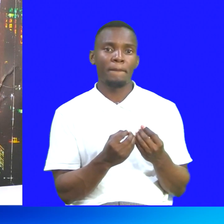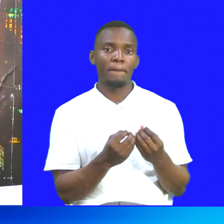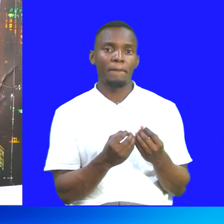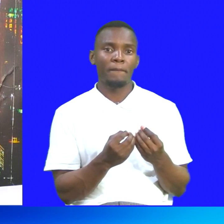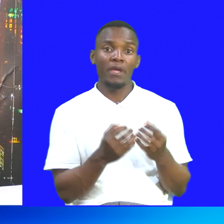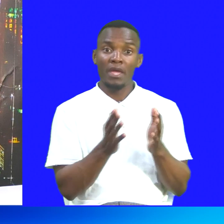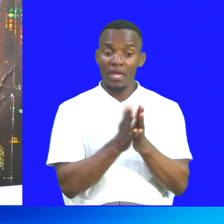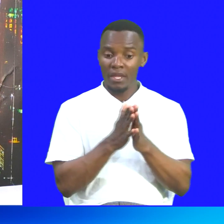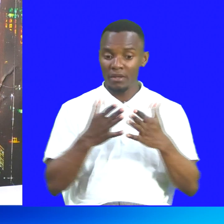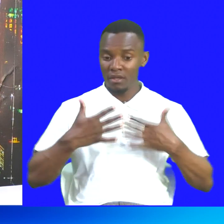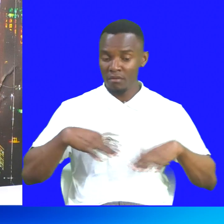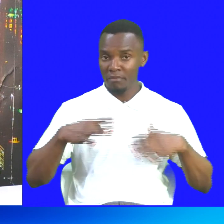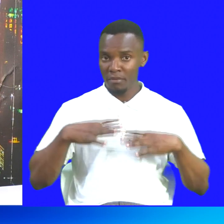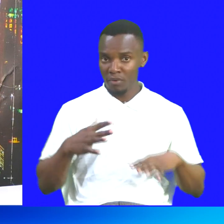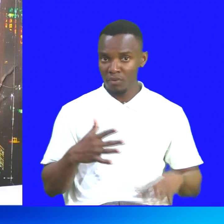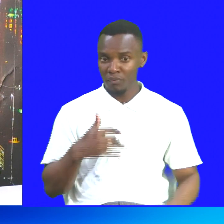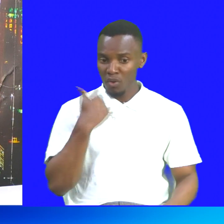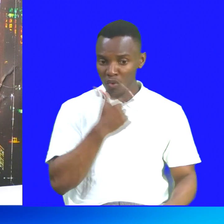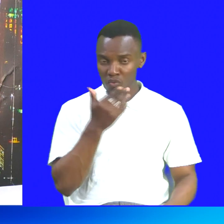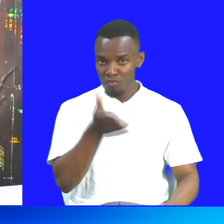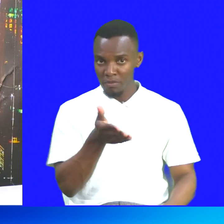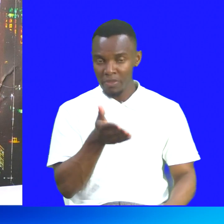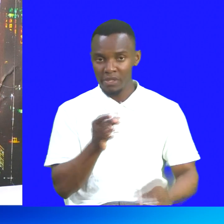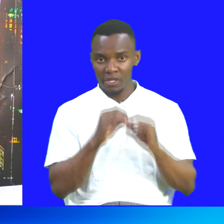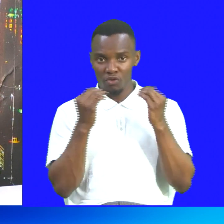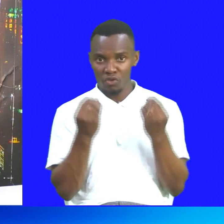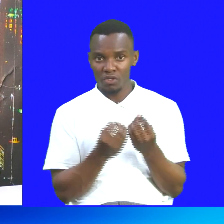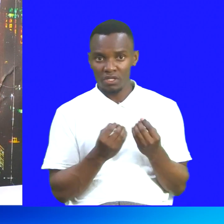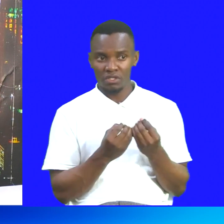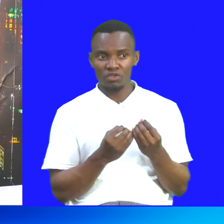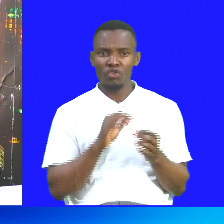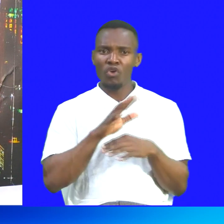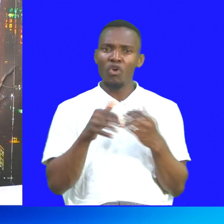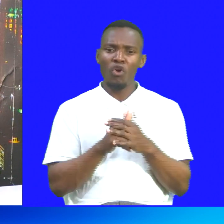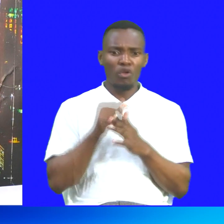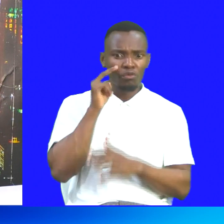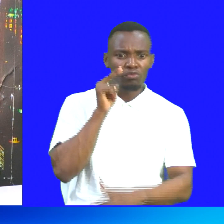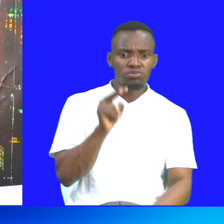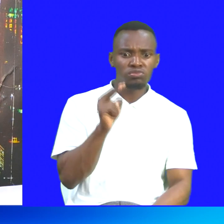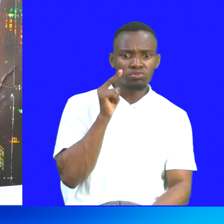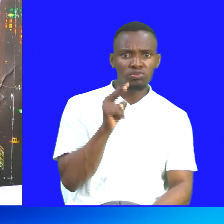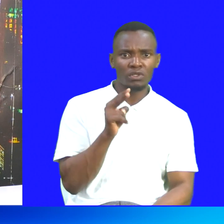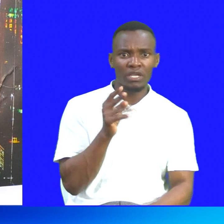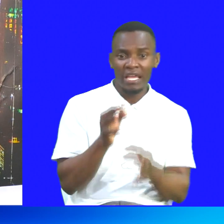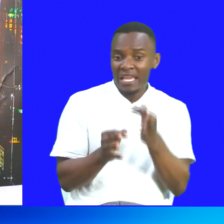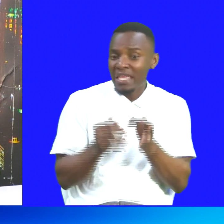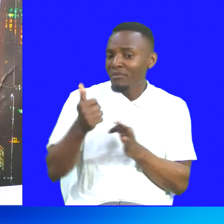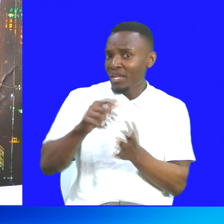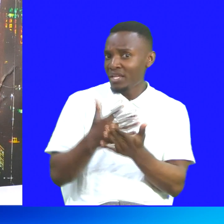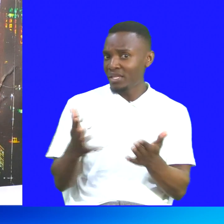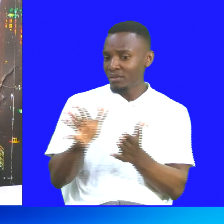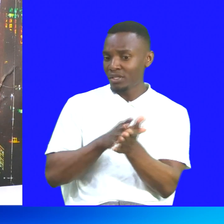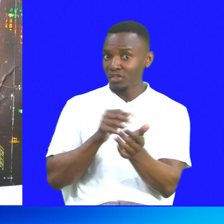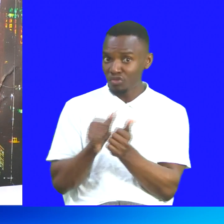the people in that setting are keeping an eye. If anything is